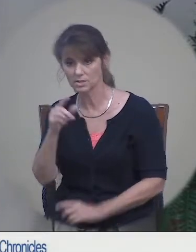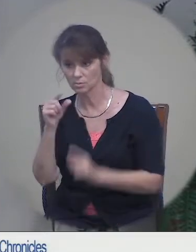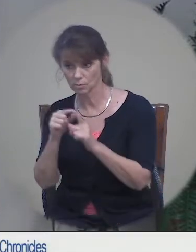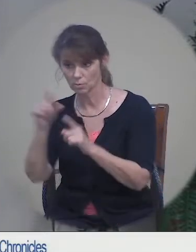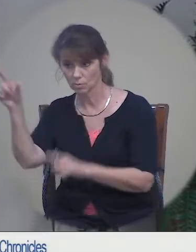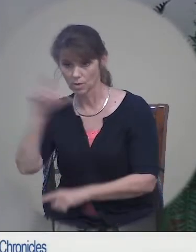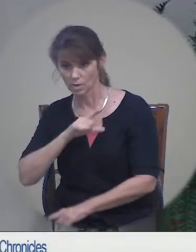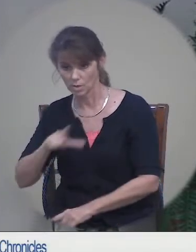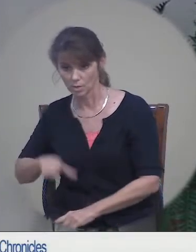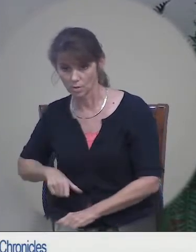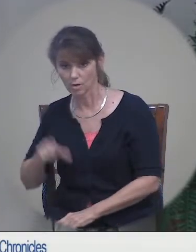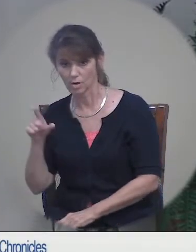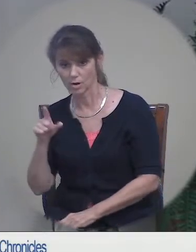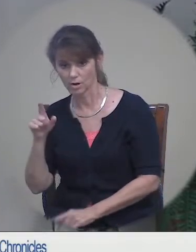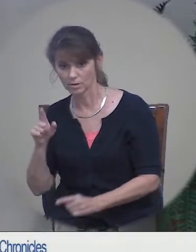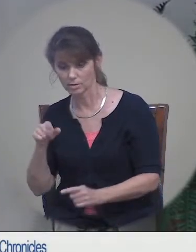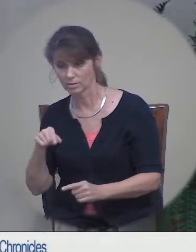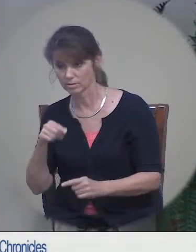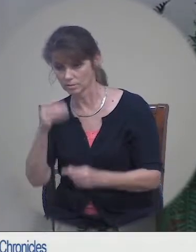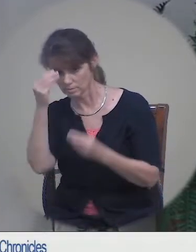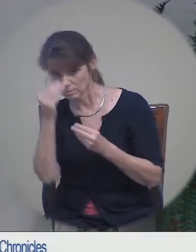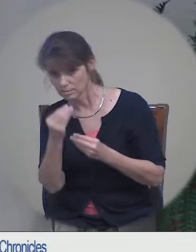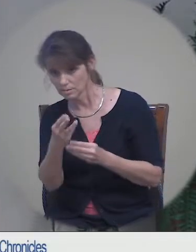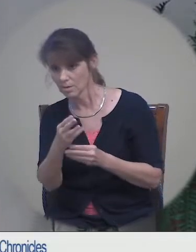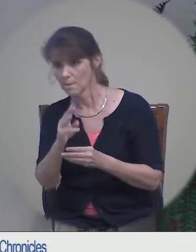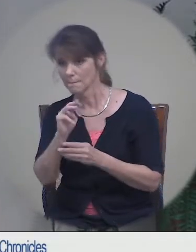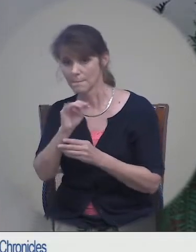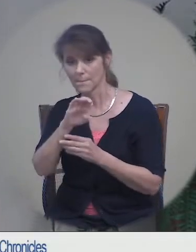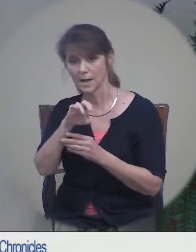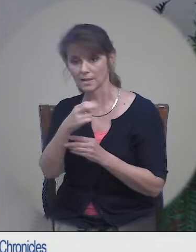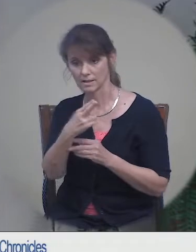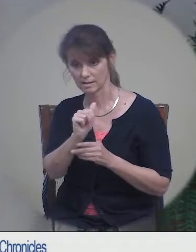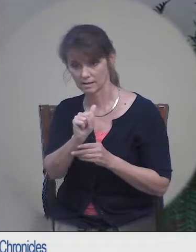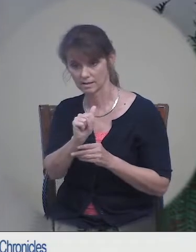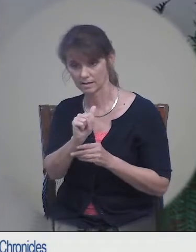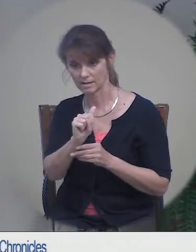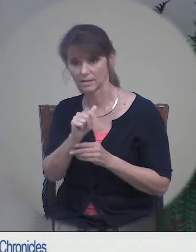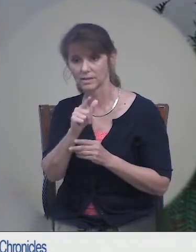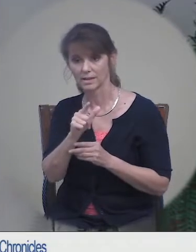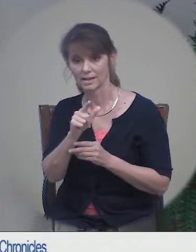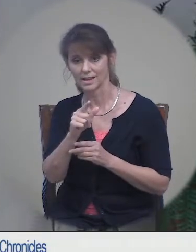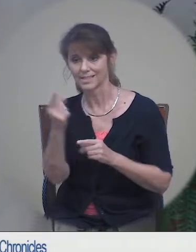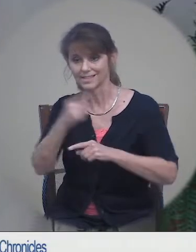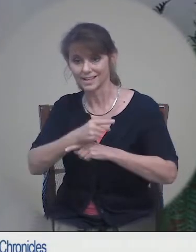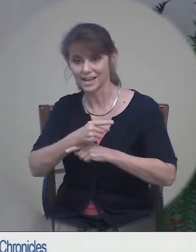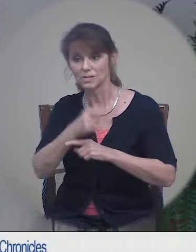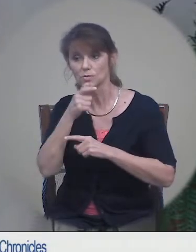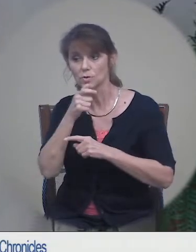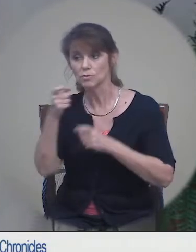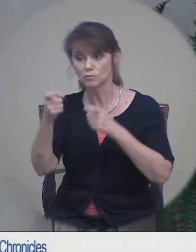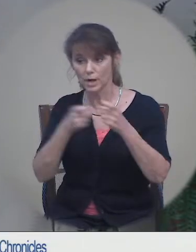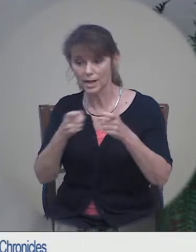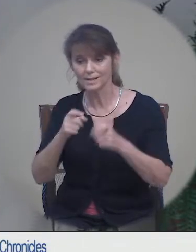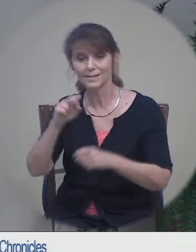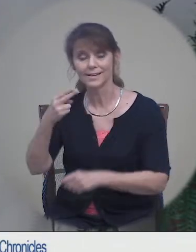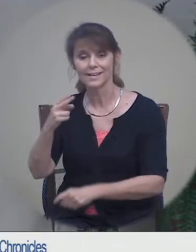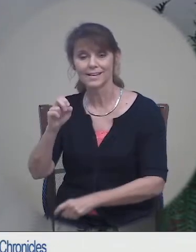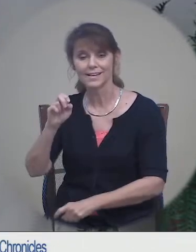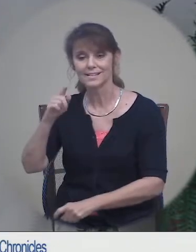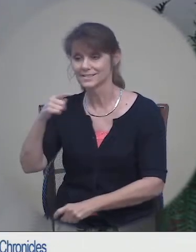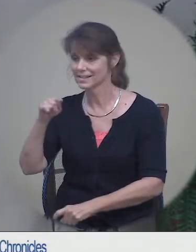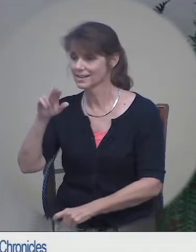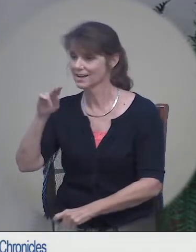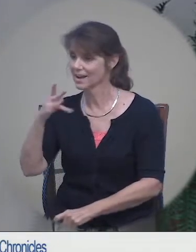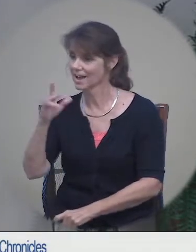which came to Micah of Moresheth in the days of Jotham, Ahaz, and Hezekiah, kings of Judah, in which